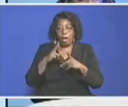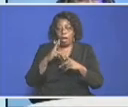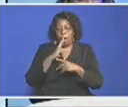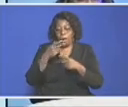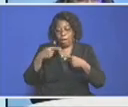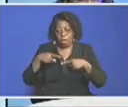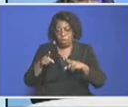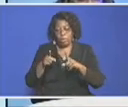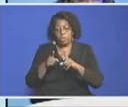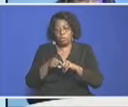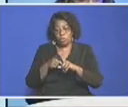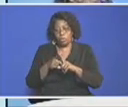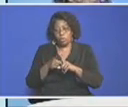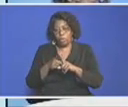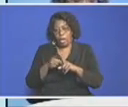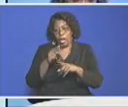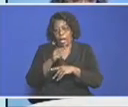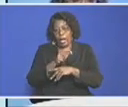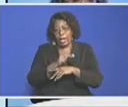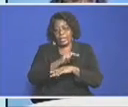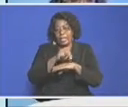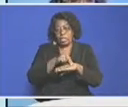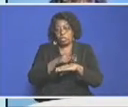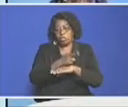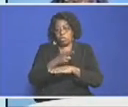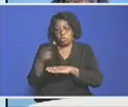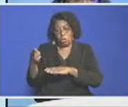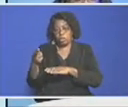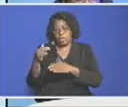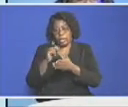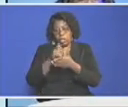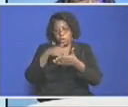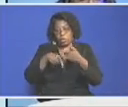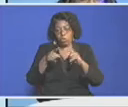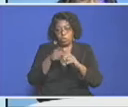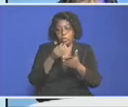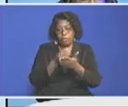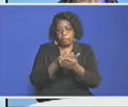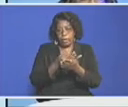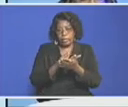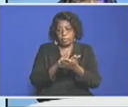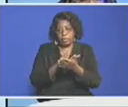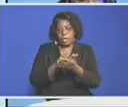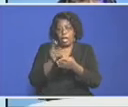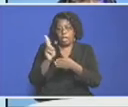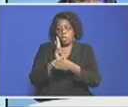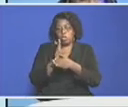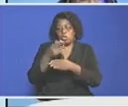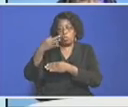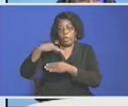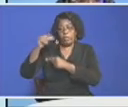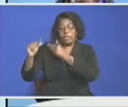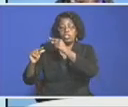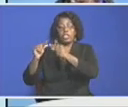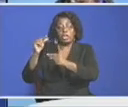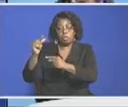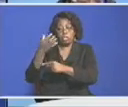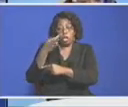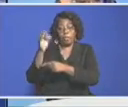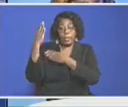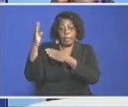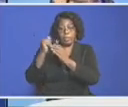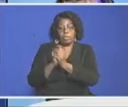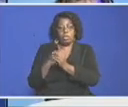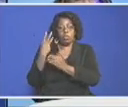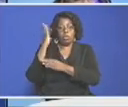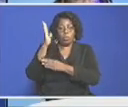our natural resources, ensuring that royalties go into the fund and are used to benefit generations of Bahamians. We are